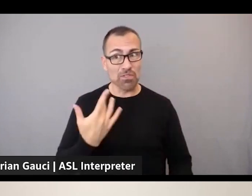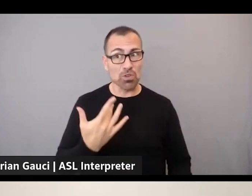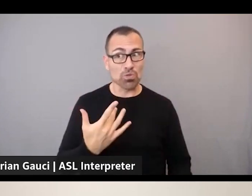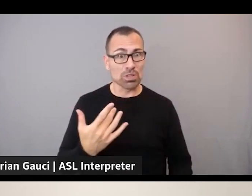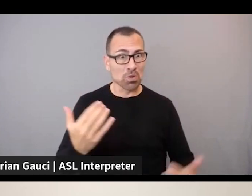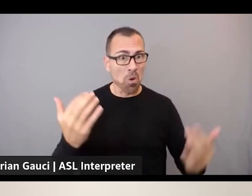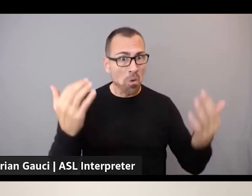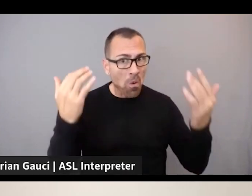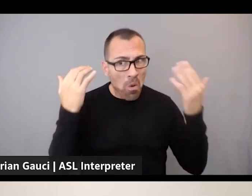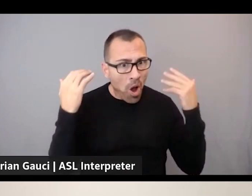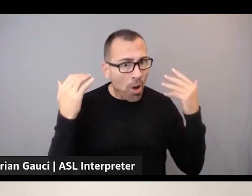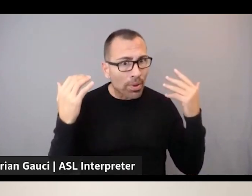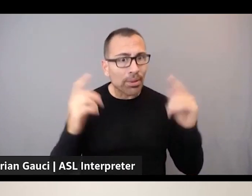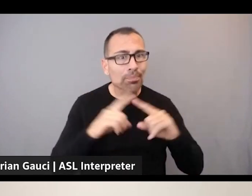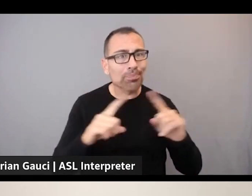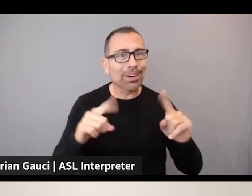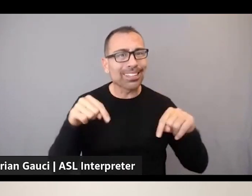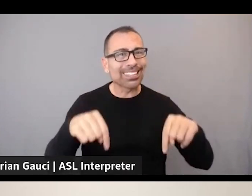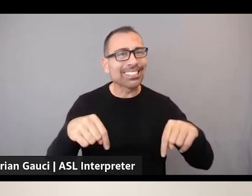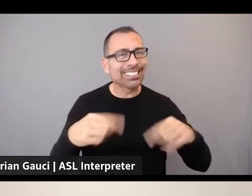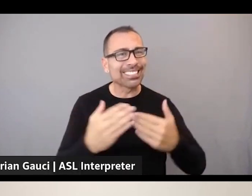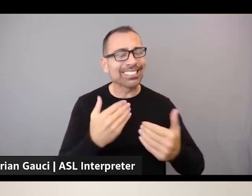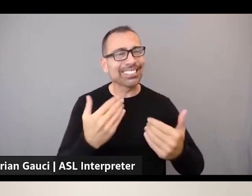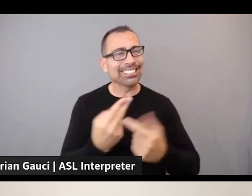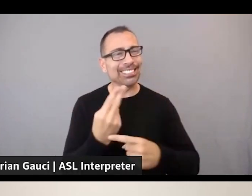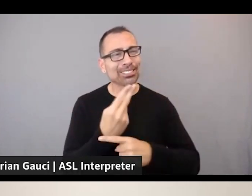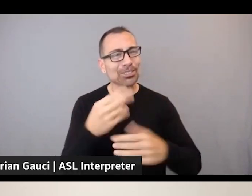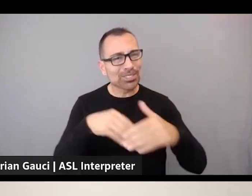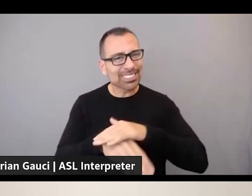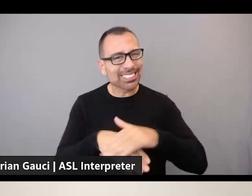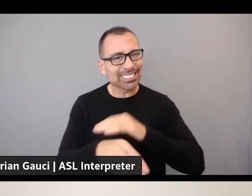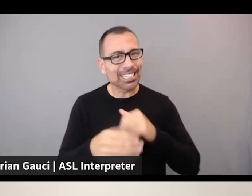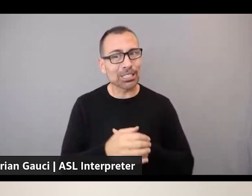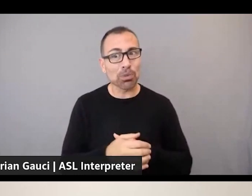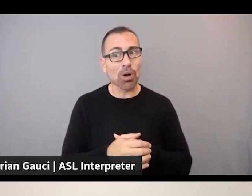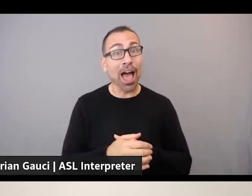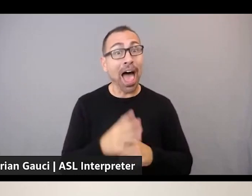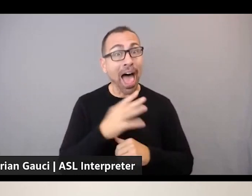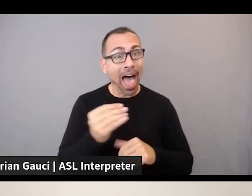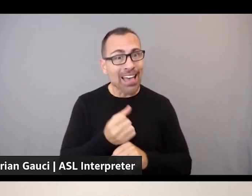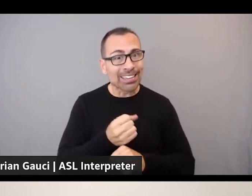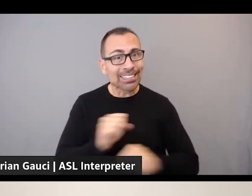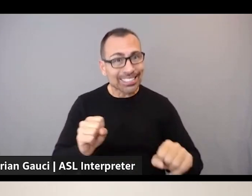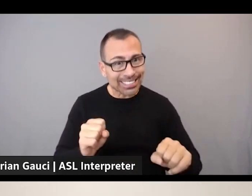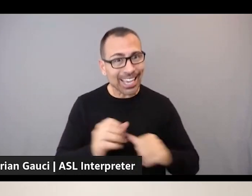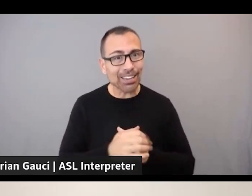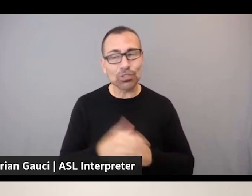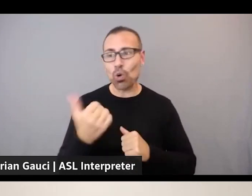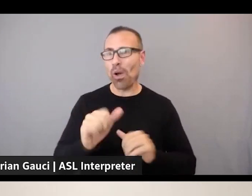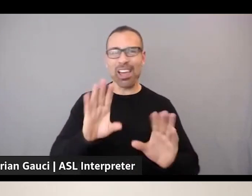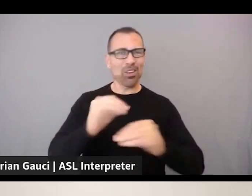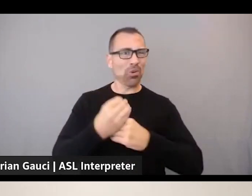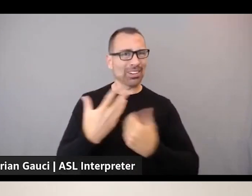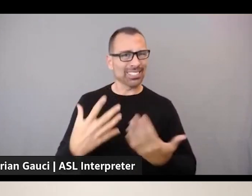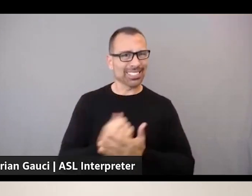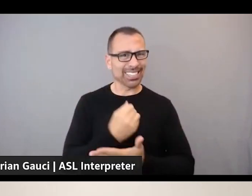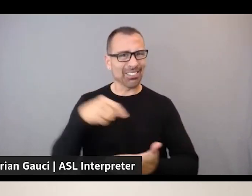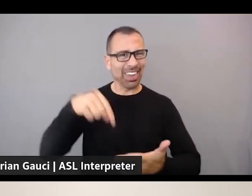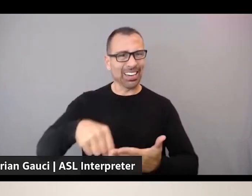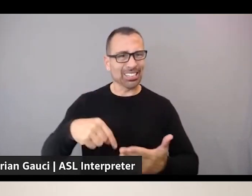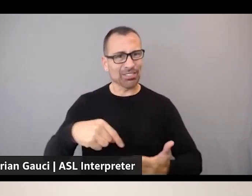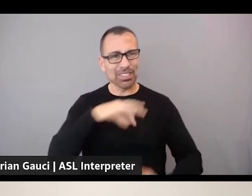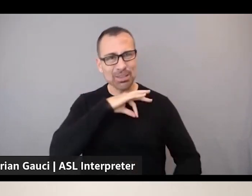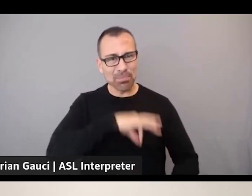so that any organization can do this and leverage all the goodness it knows and appreciates from